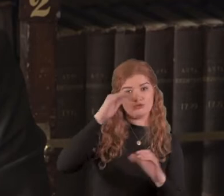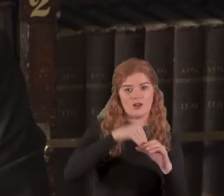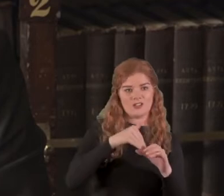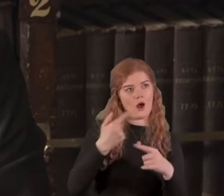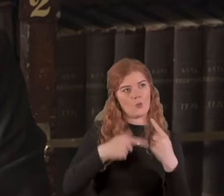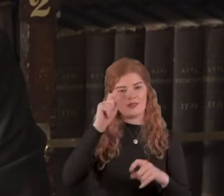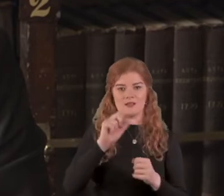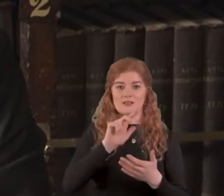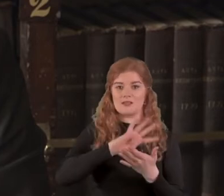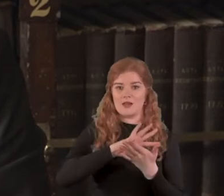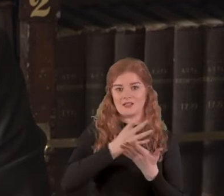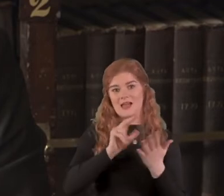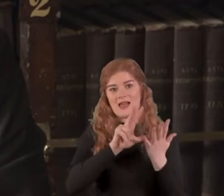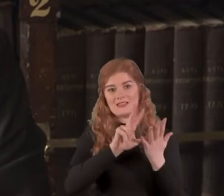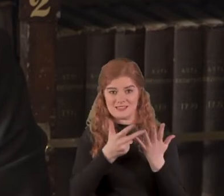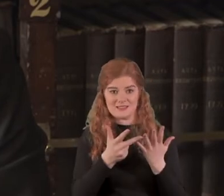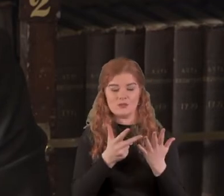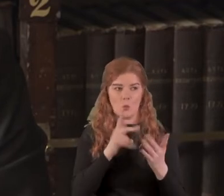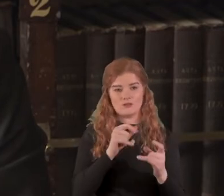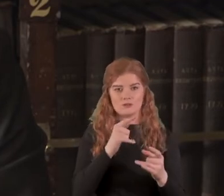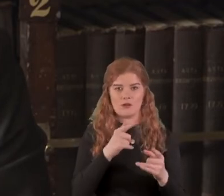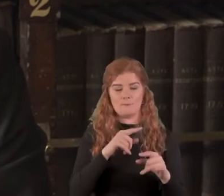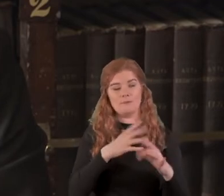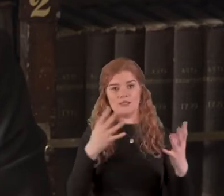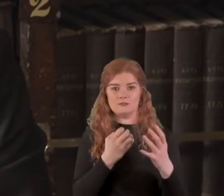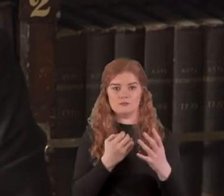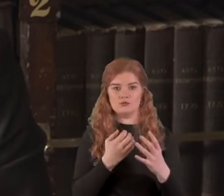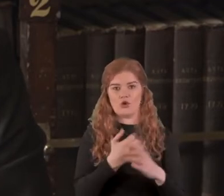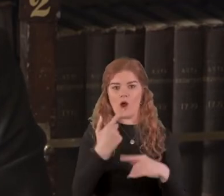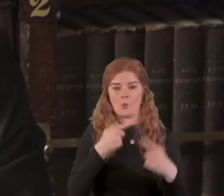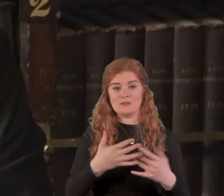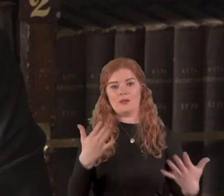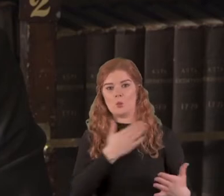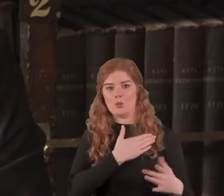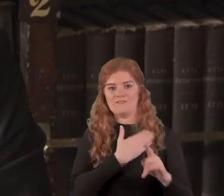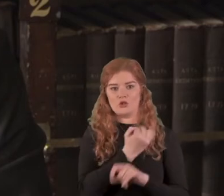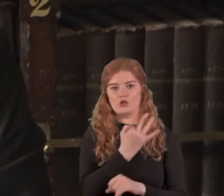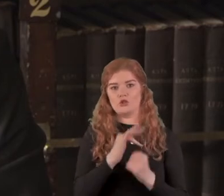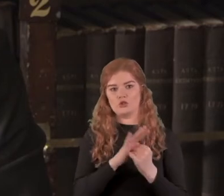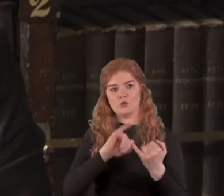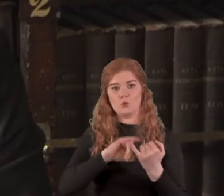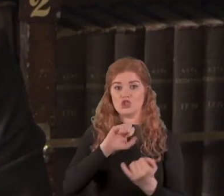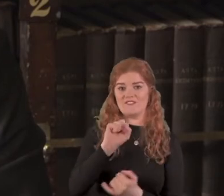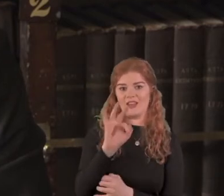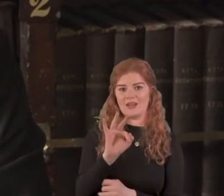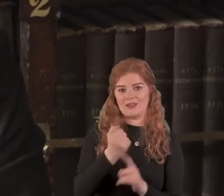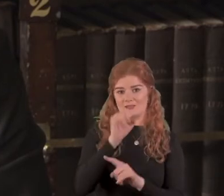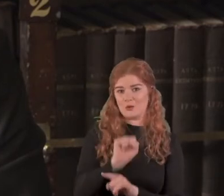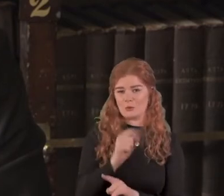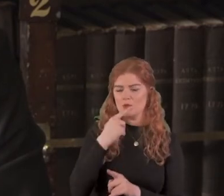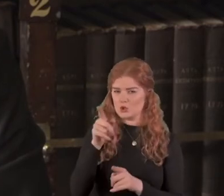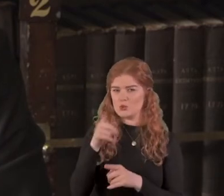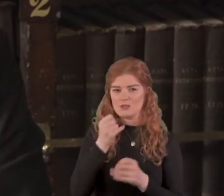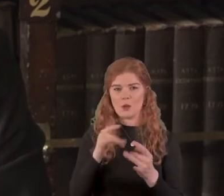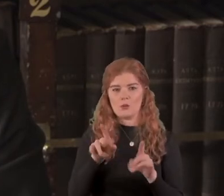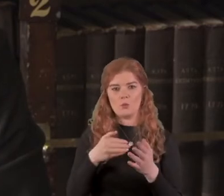1918 general election, the story is the big win for Sinn Féin in the South. I think arguably what you said there, the new